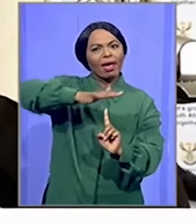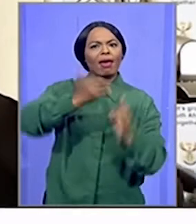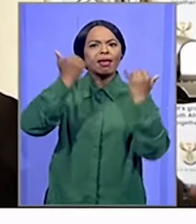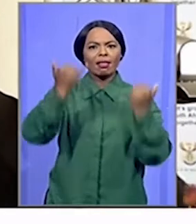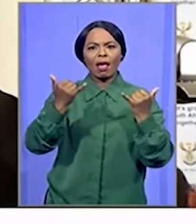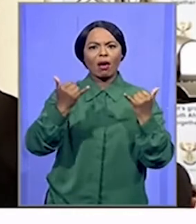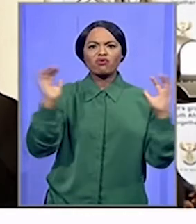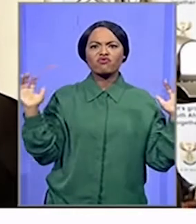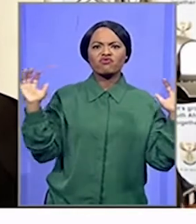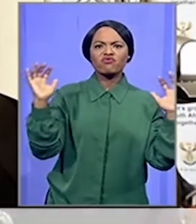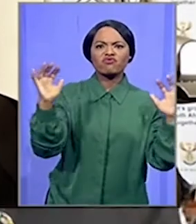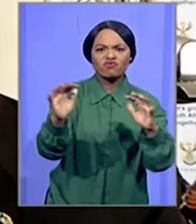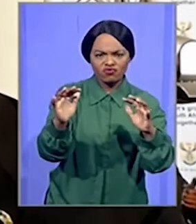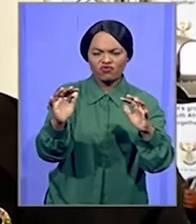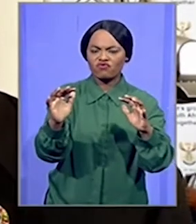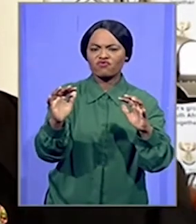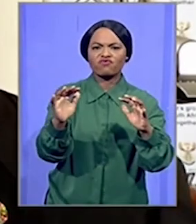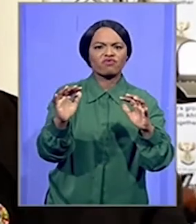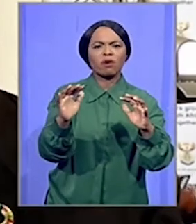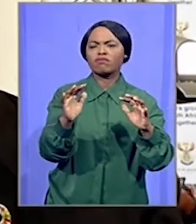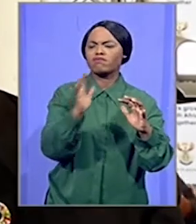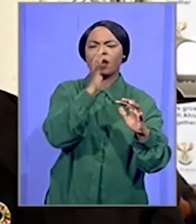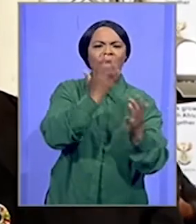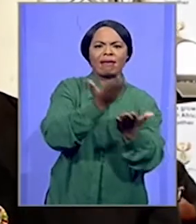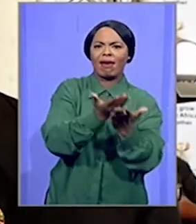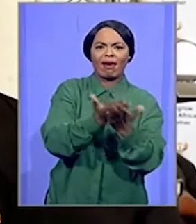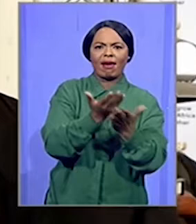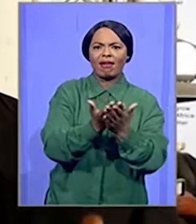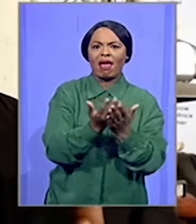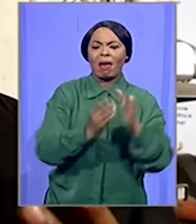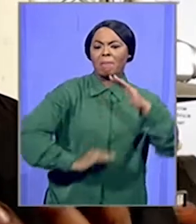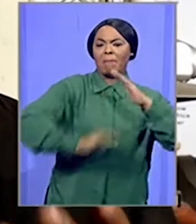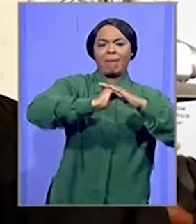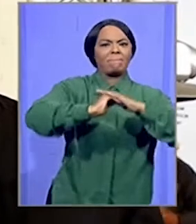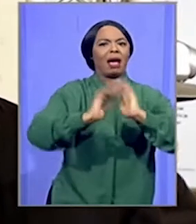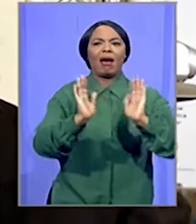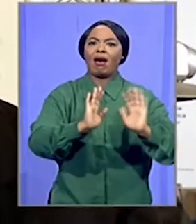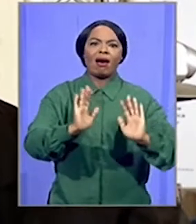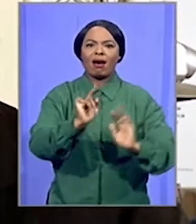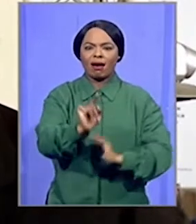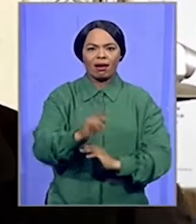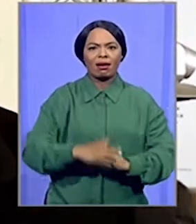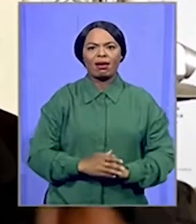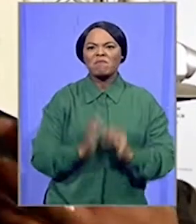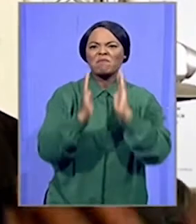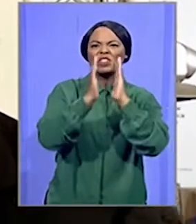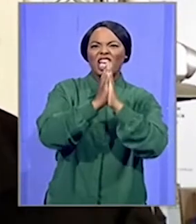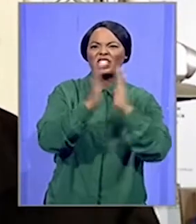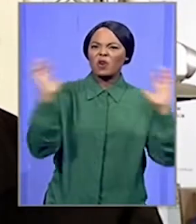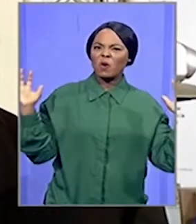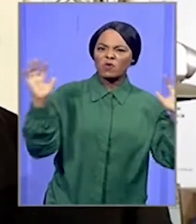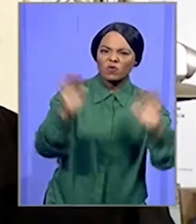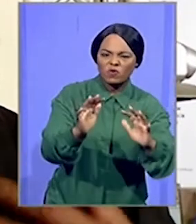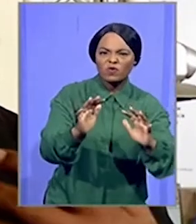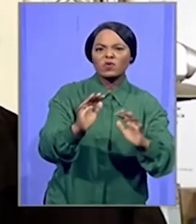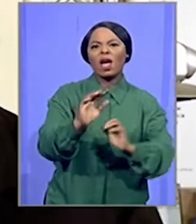longer a limitation to the numbers. If you think about mega churches like we have at